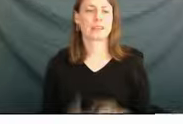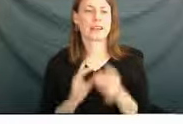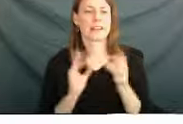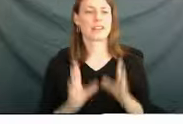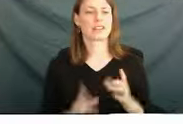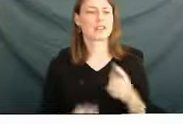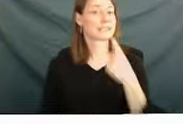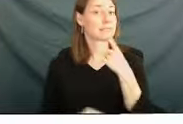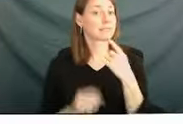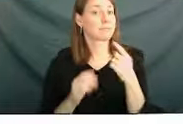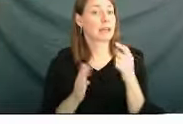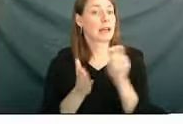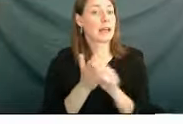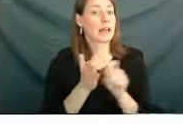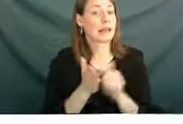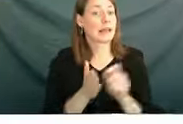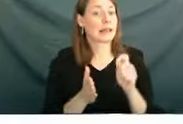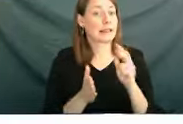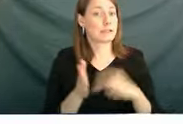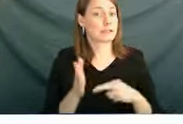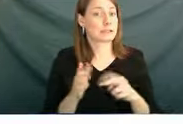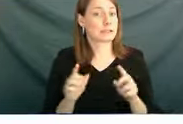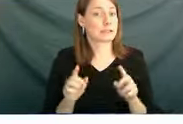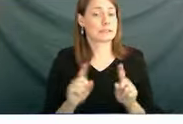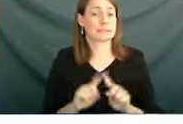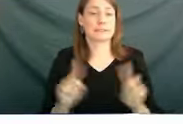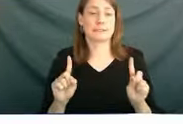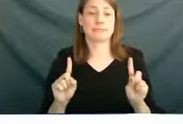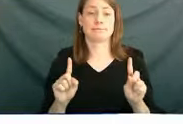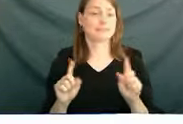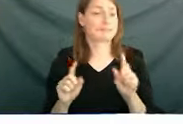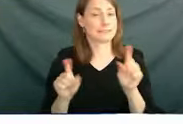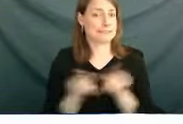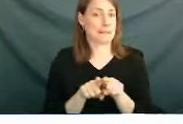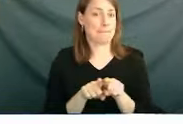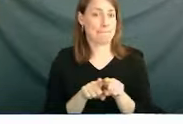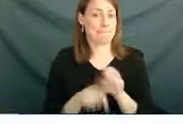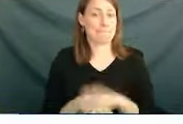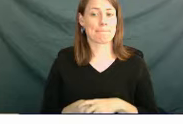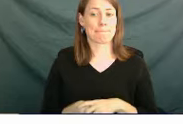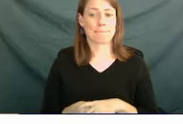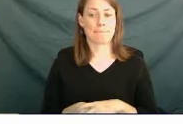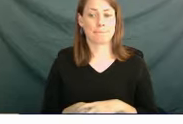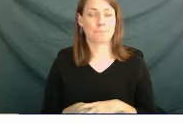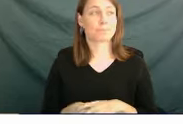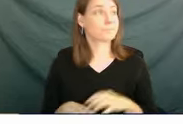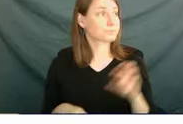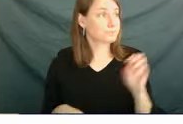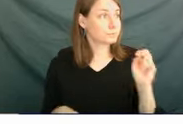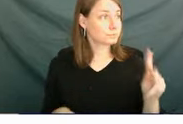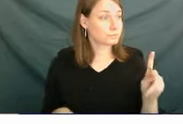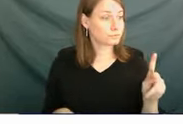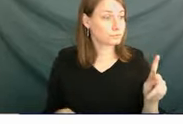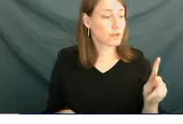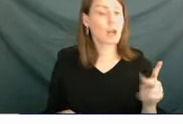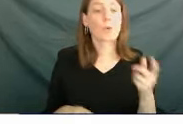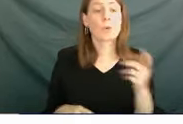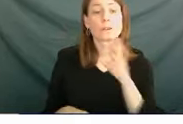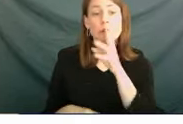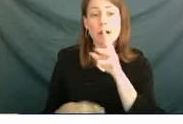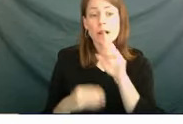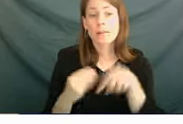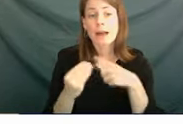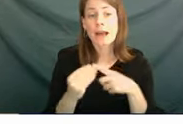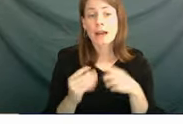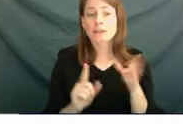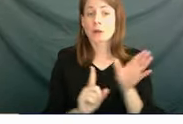piece of writing to persuade someone. Although not everyone would agree, I would like to argue that, and then of course you'd